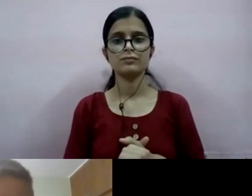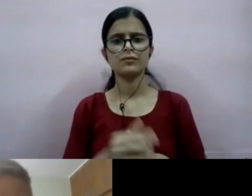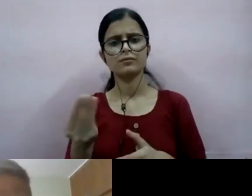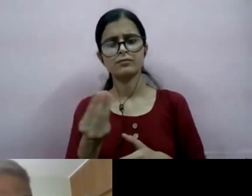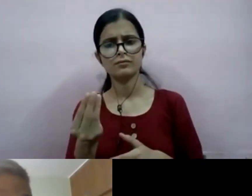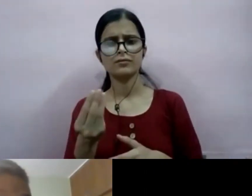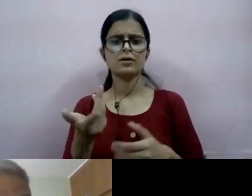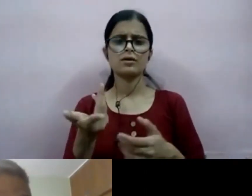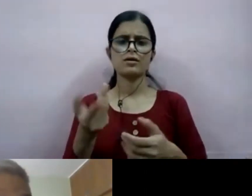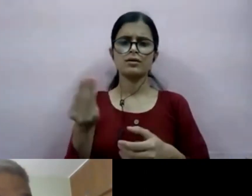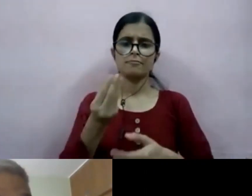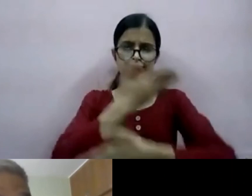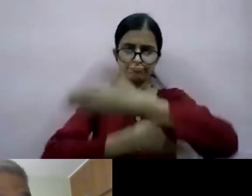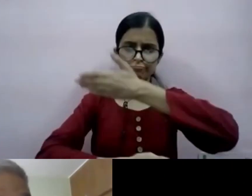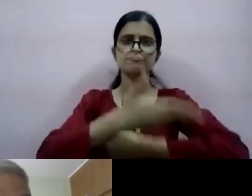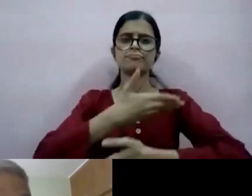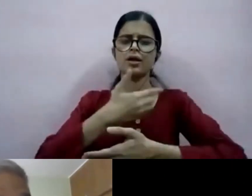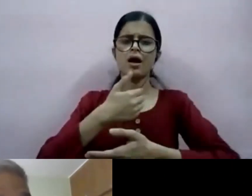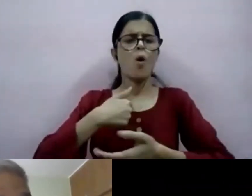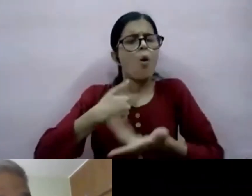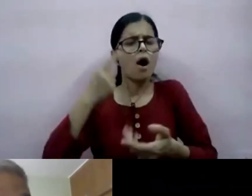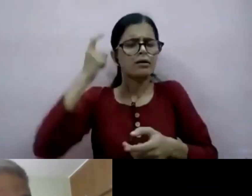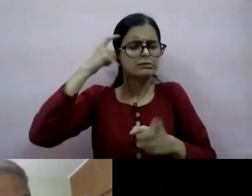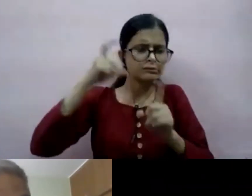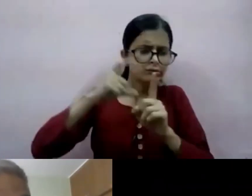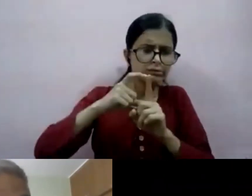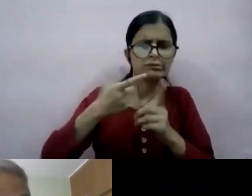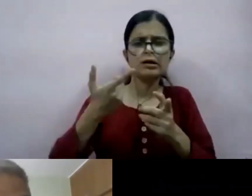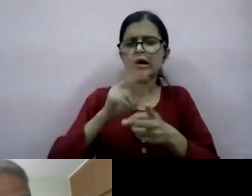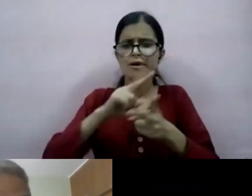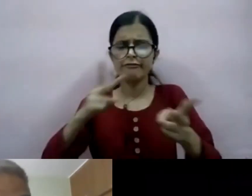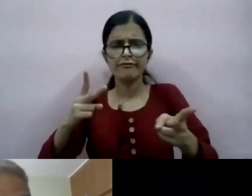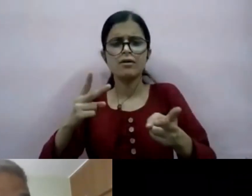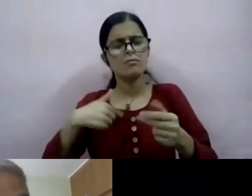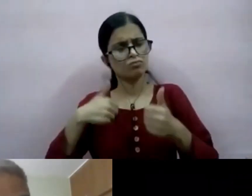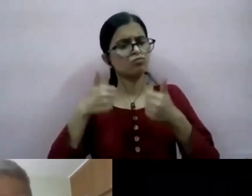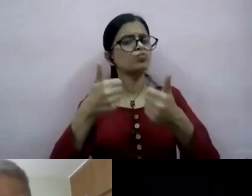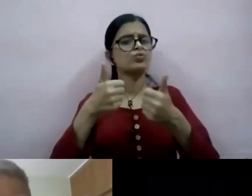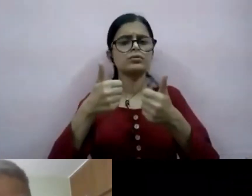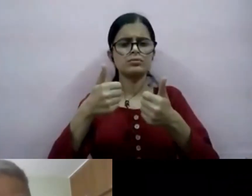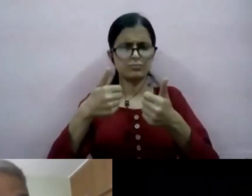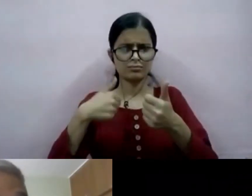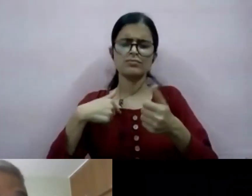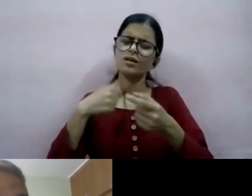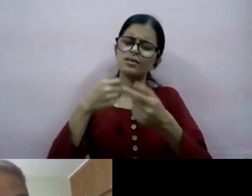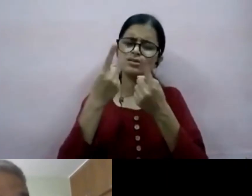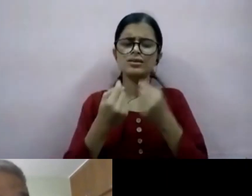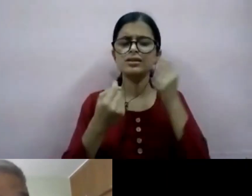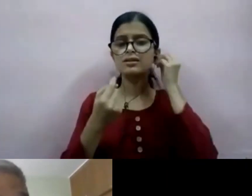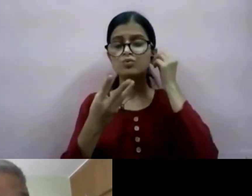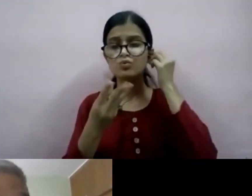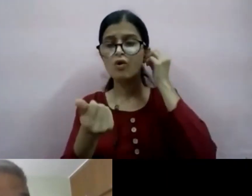we as intellectuals are very good at diagnosing problems. And